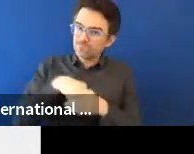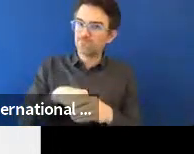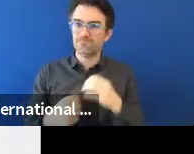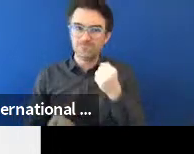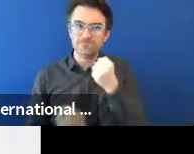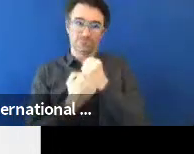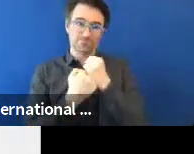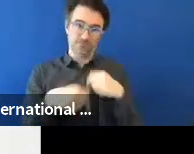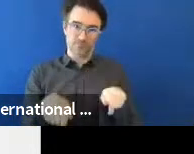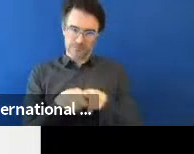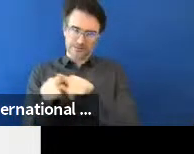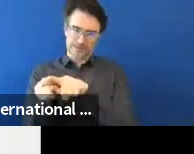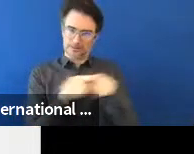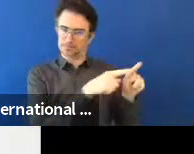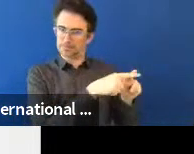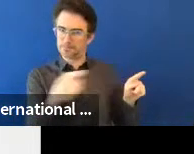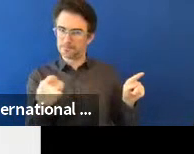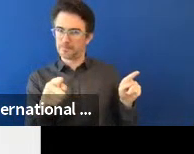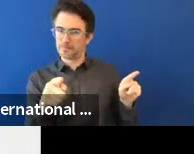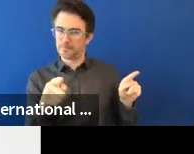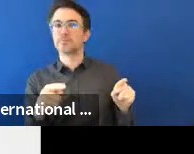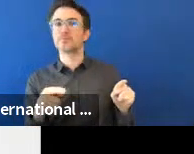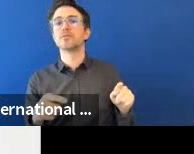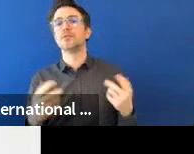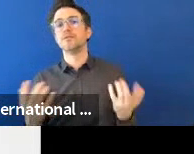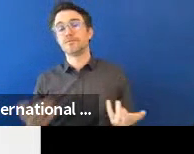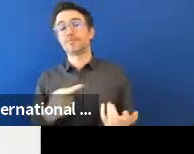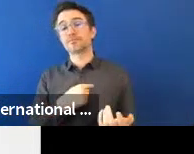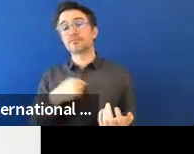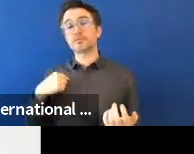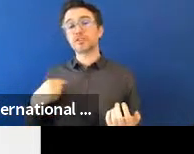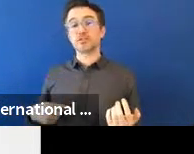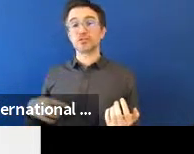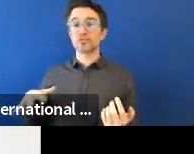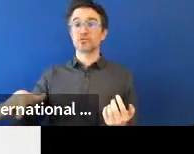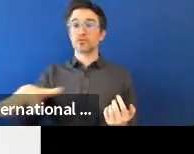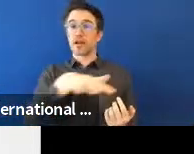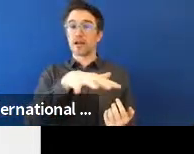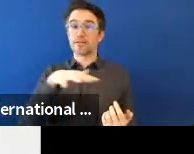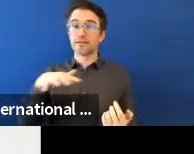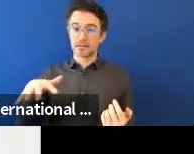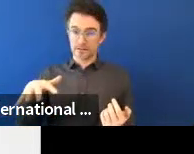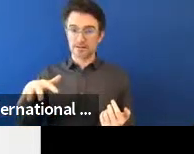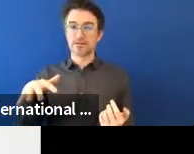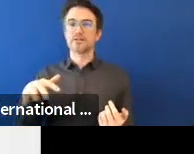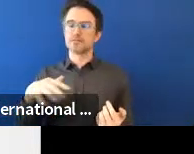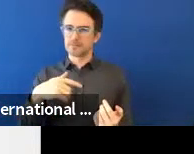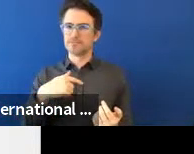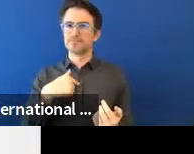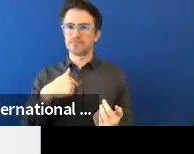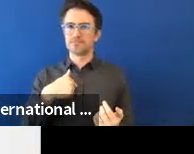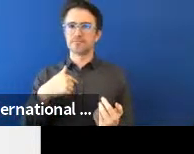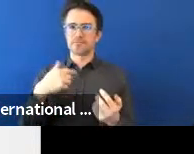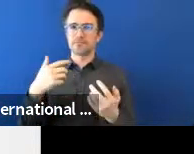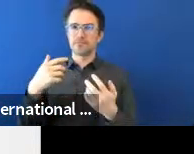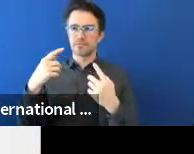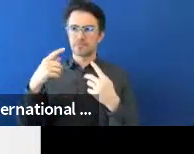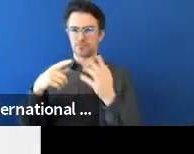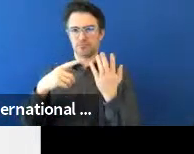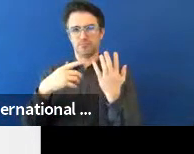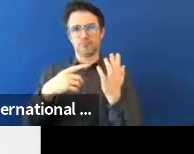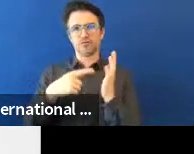also established an effective working mechanism to address SRB, which is government-led